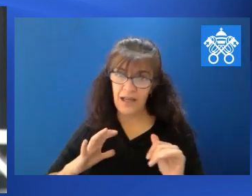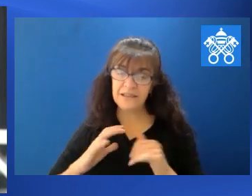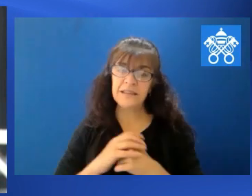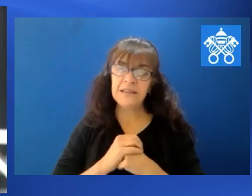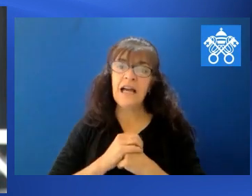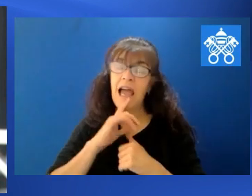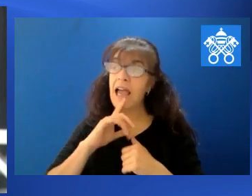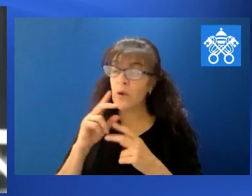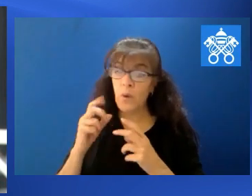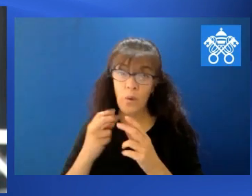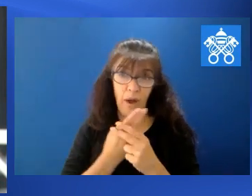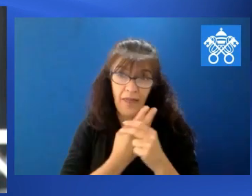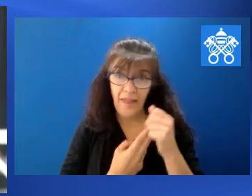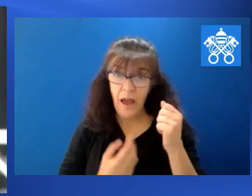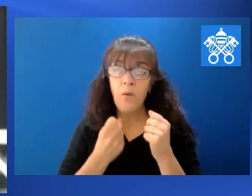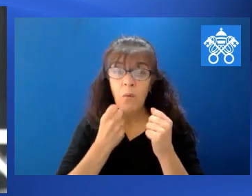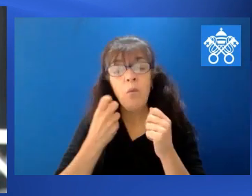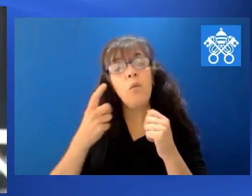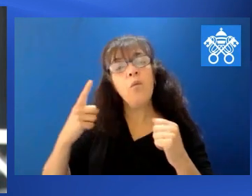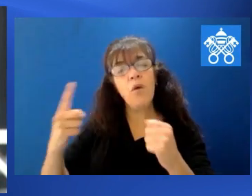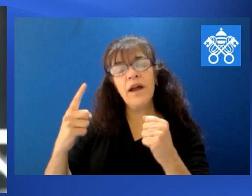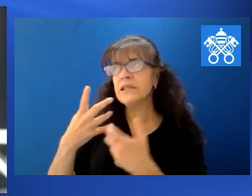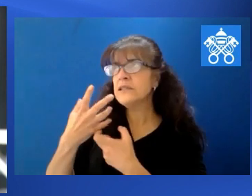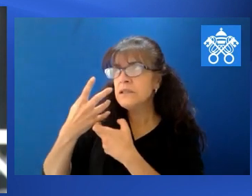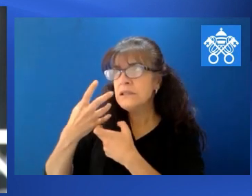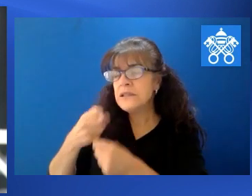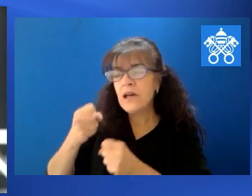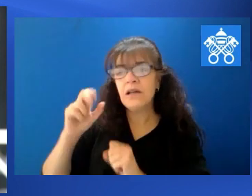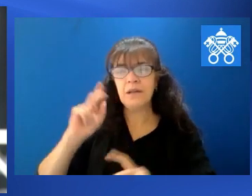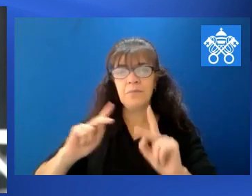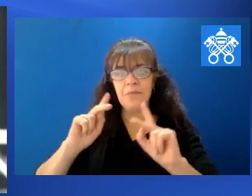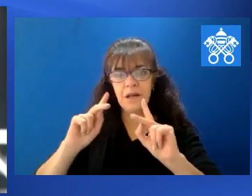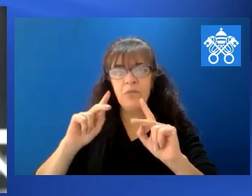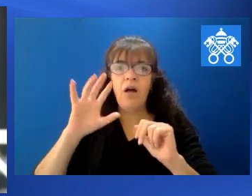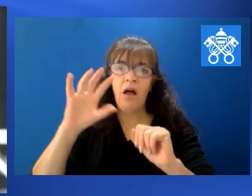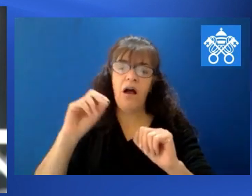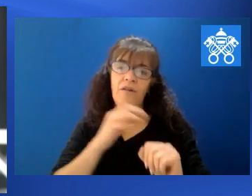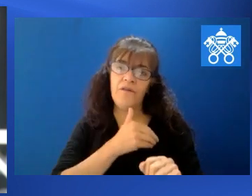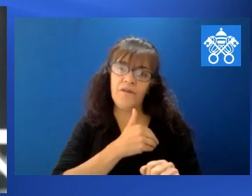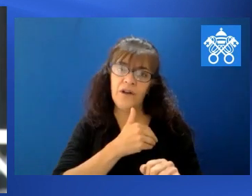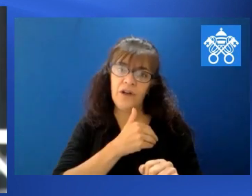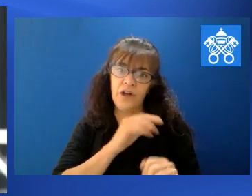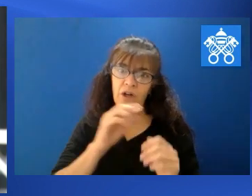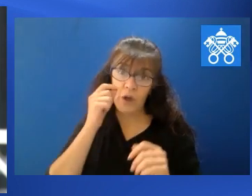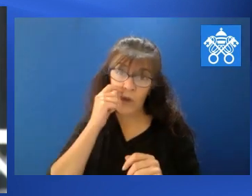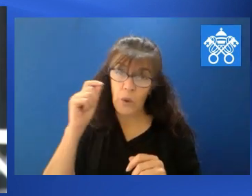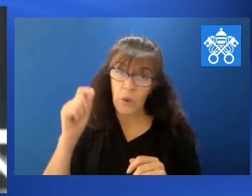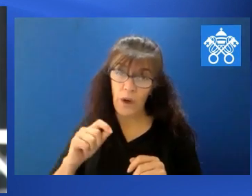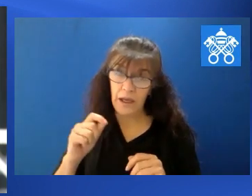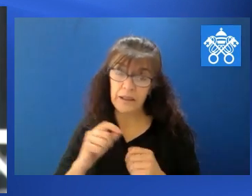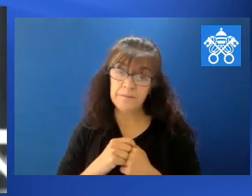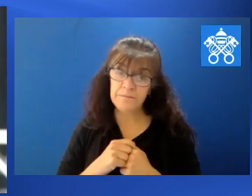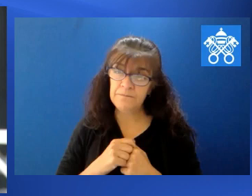entrust the beloved people of Ukraine, because And may